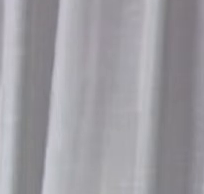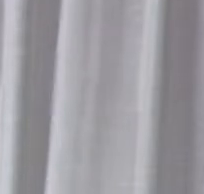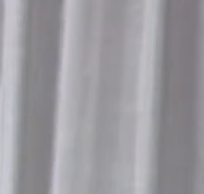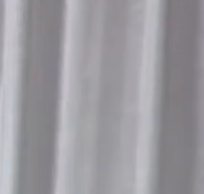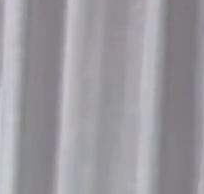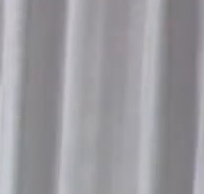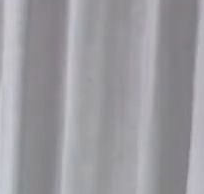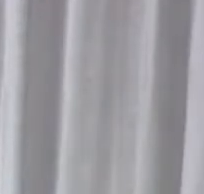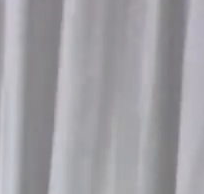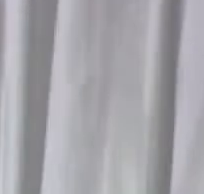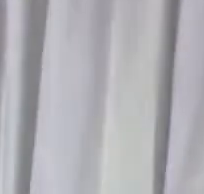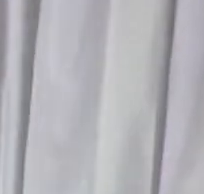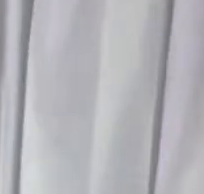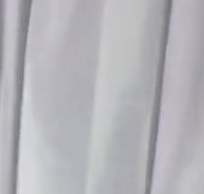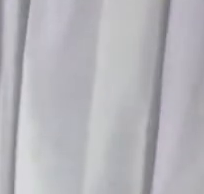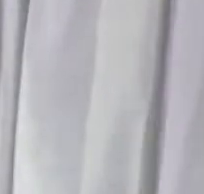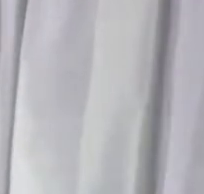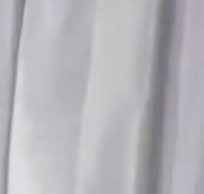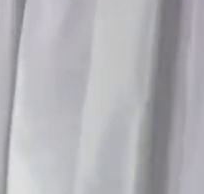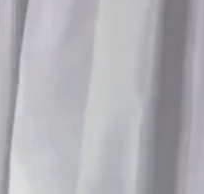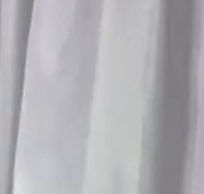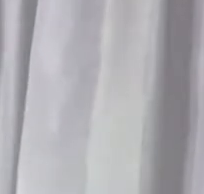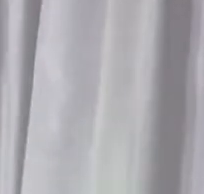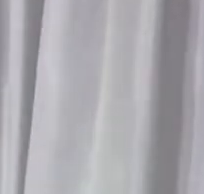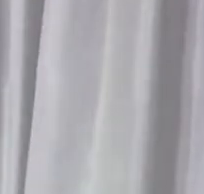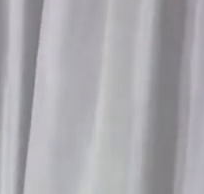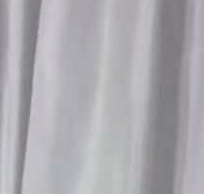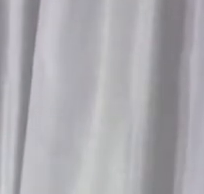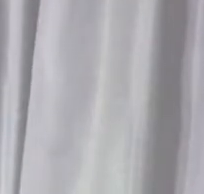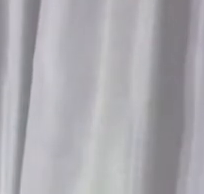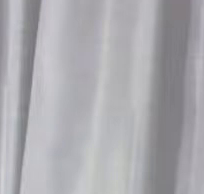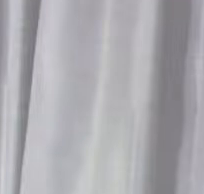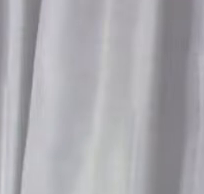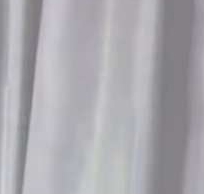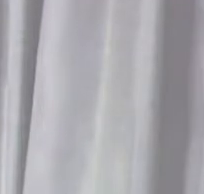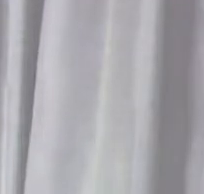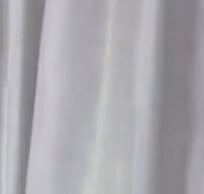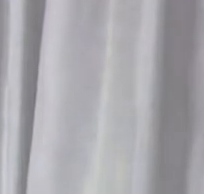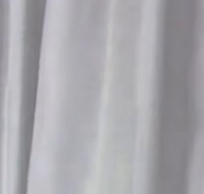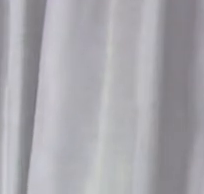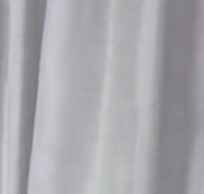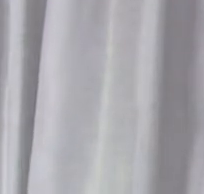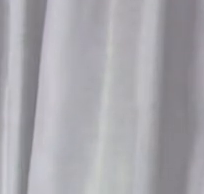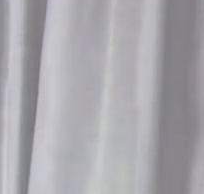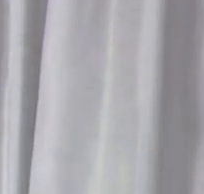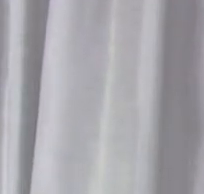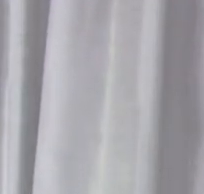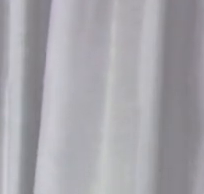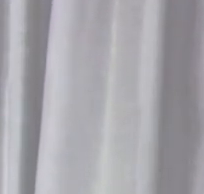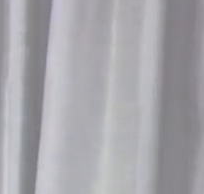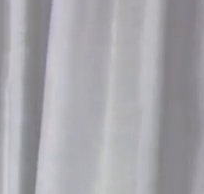way back on Calvary. Hallelujah. Will you stand with us if you can